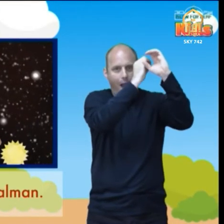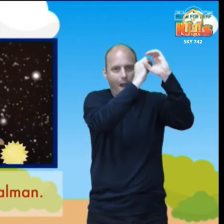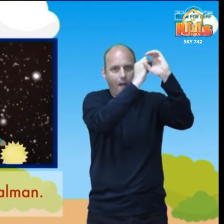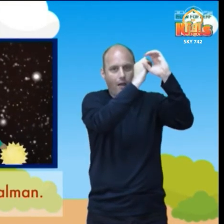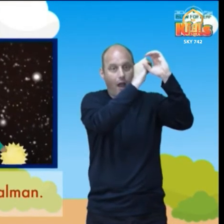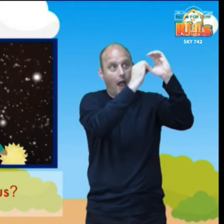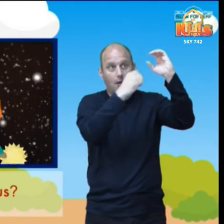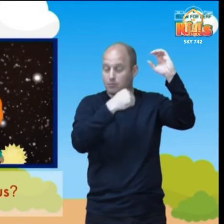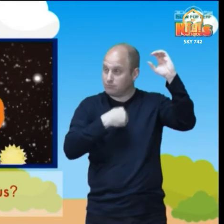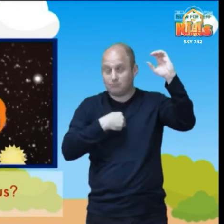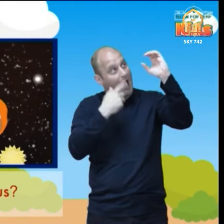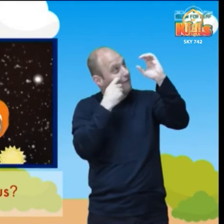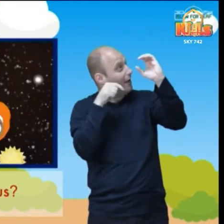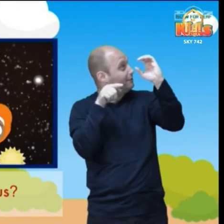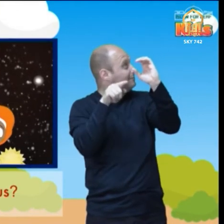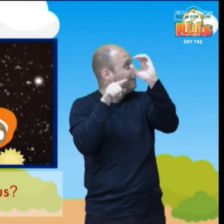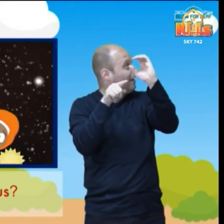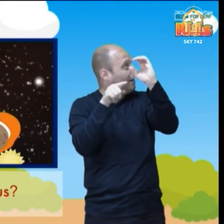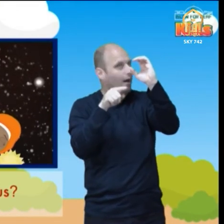you go, Salman. Did I find Venus?